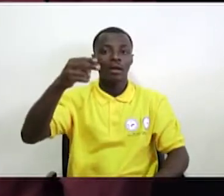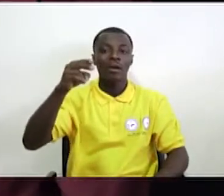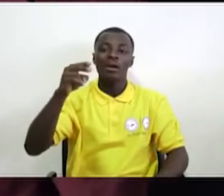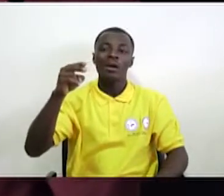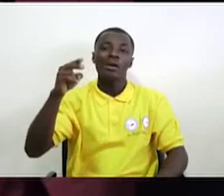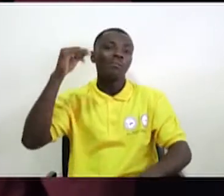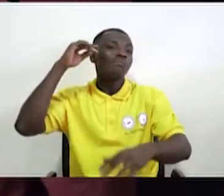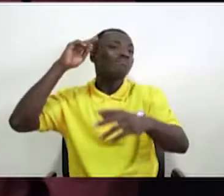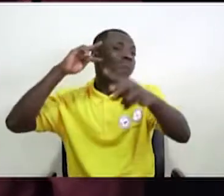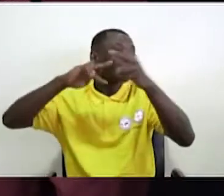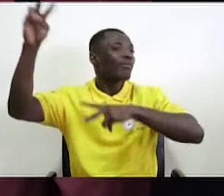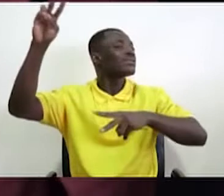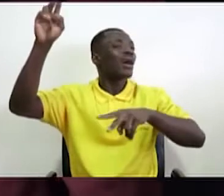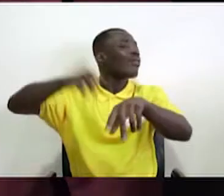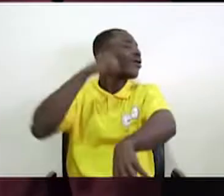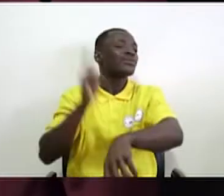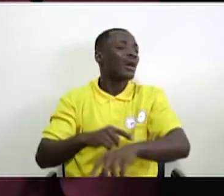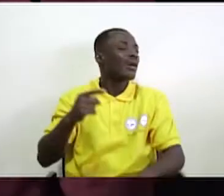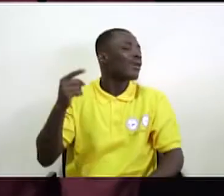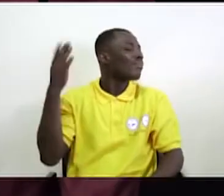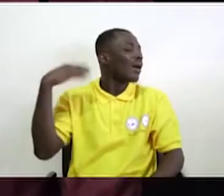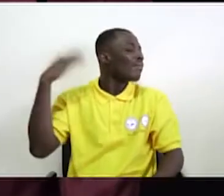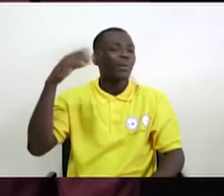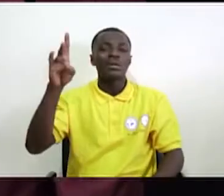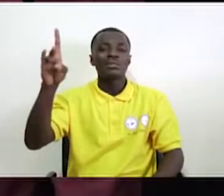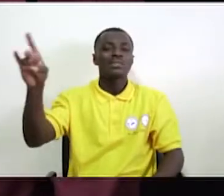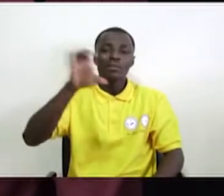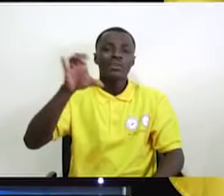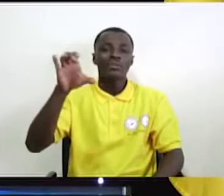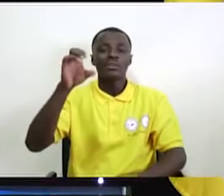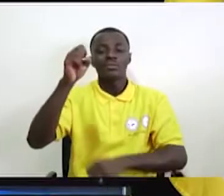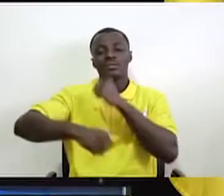Now, let's go to Isaiah